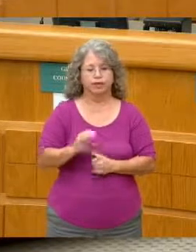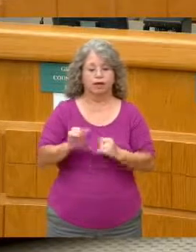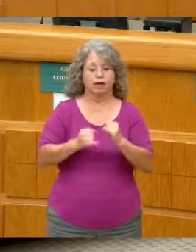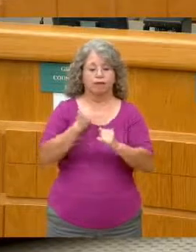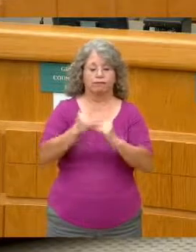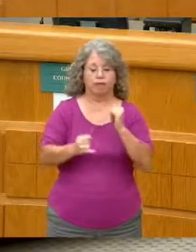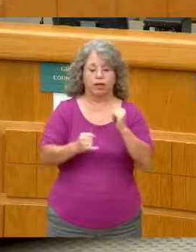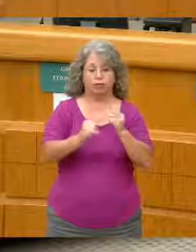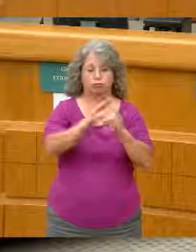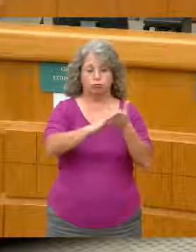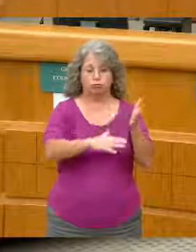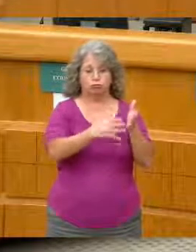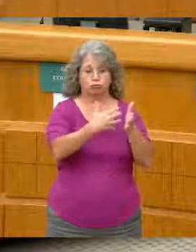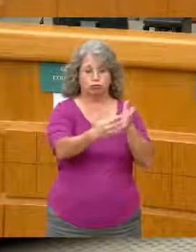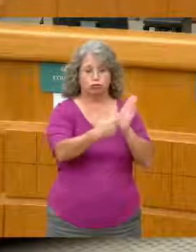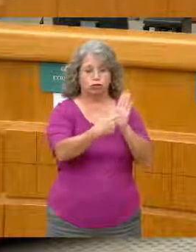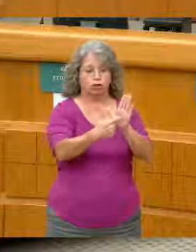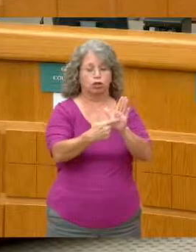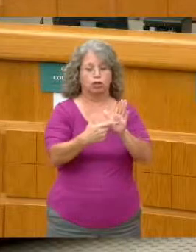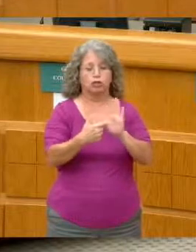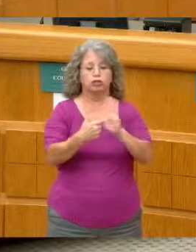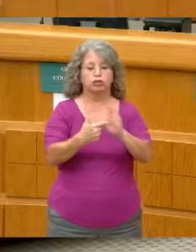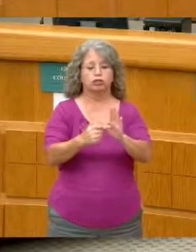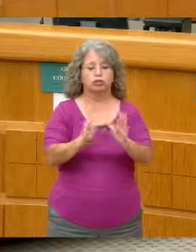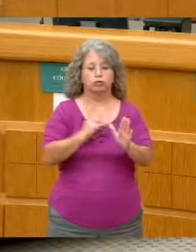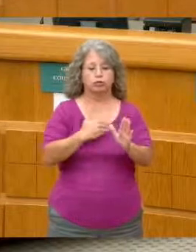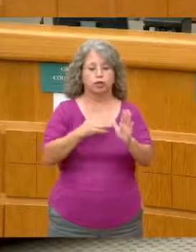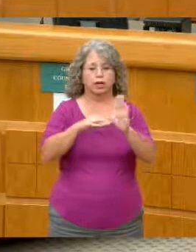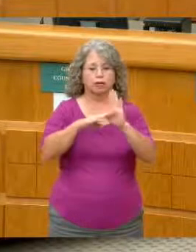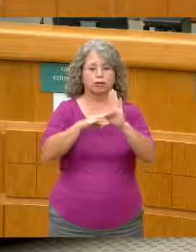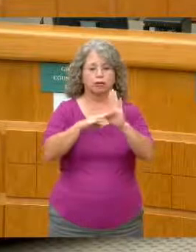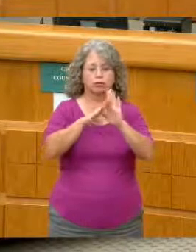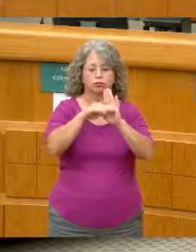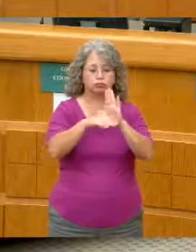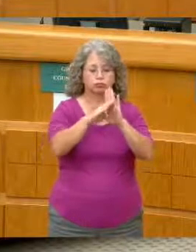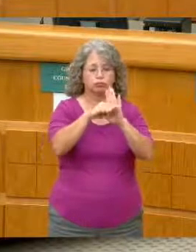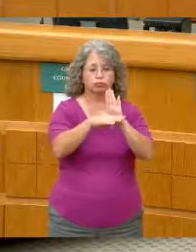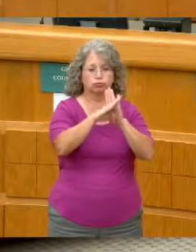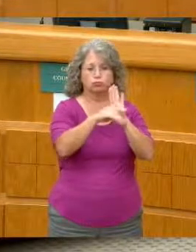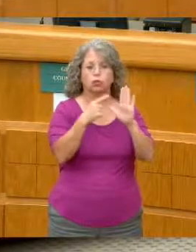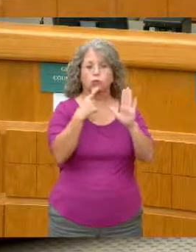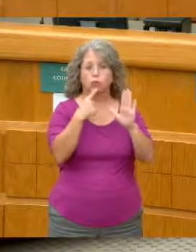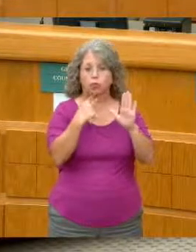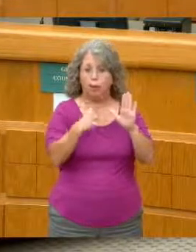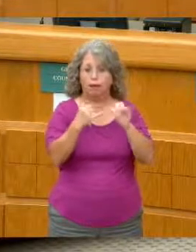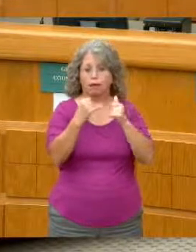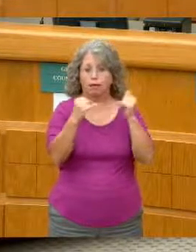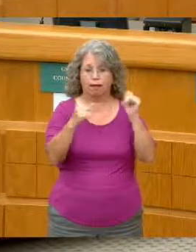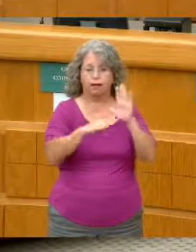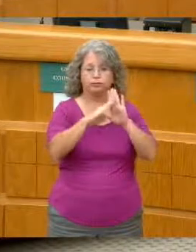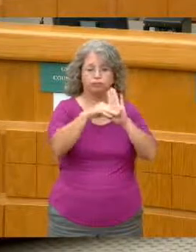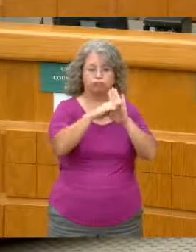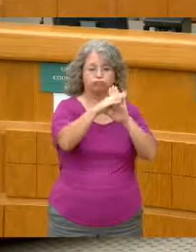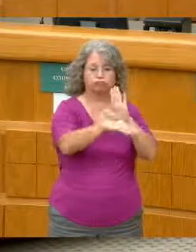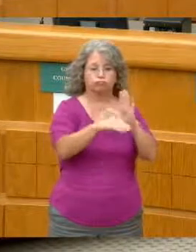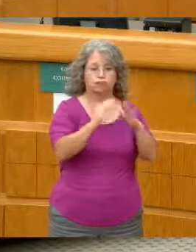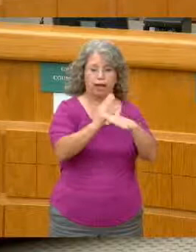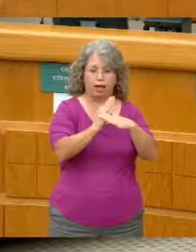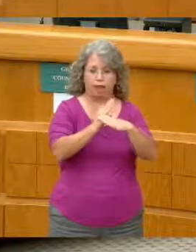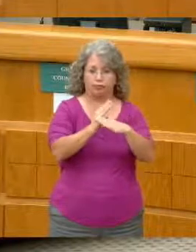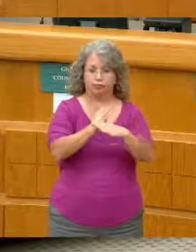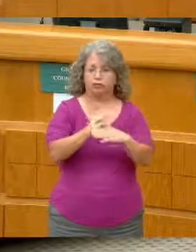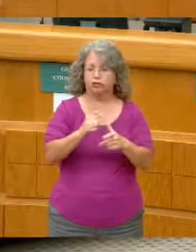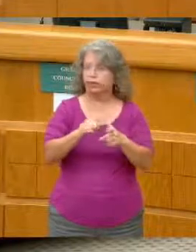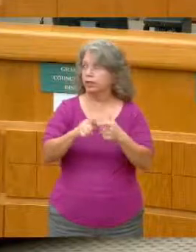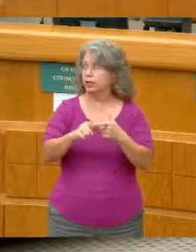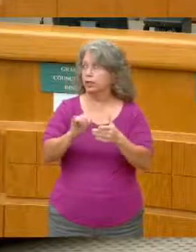final chart here shows our running trend since the beginning of time in the yellow line, the red line. And then you can